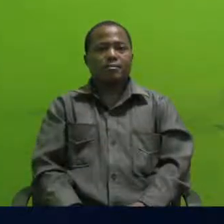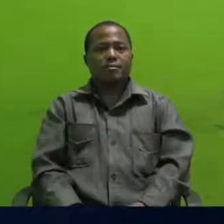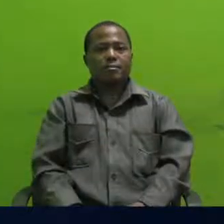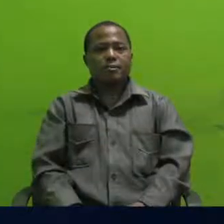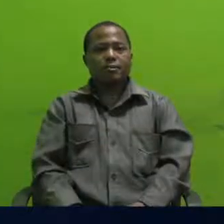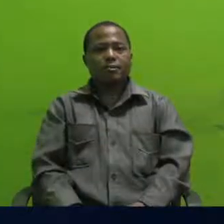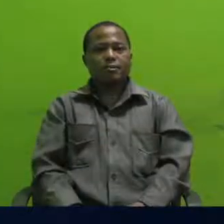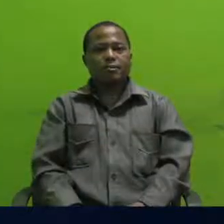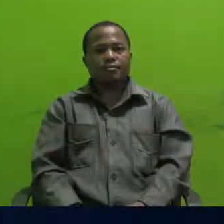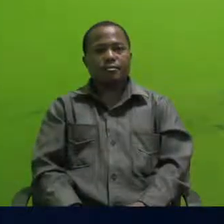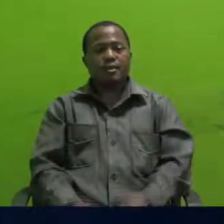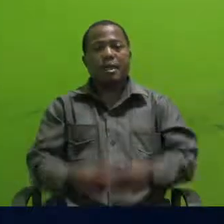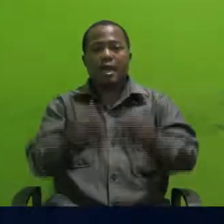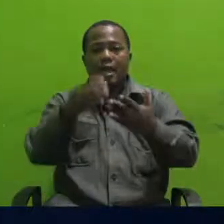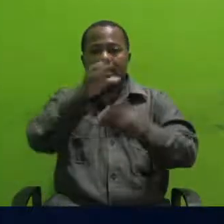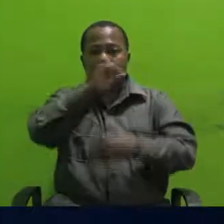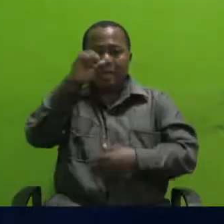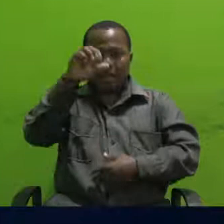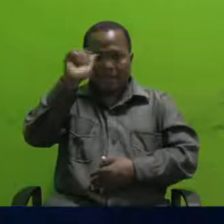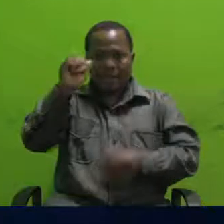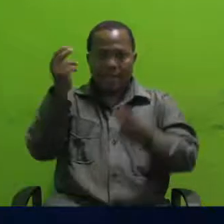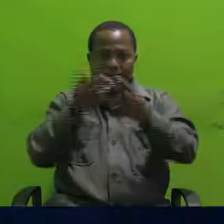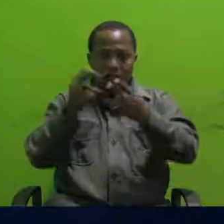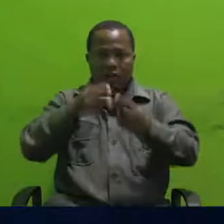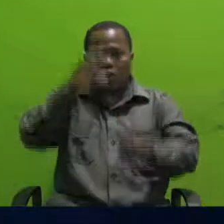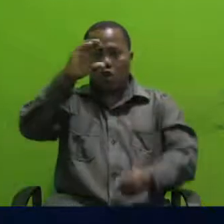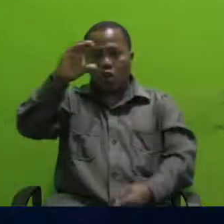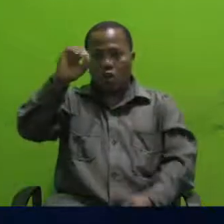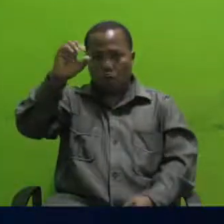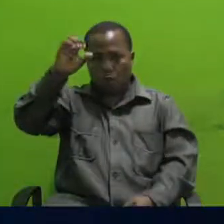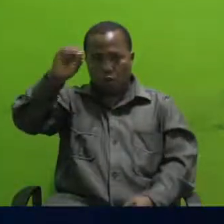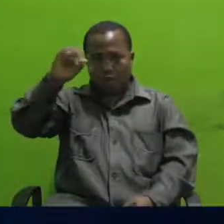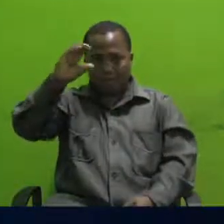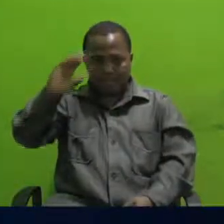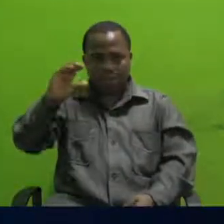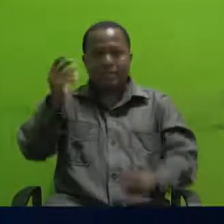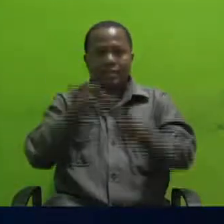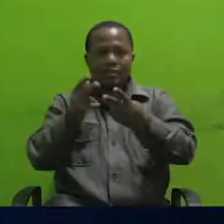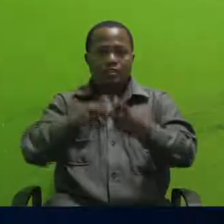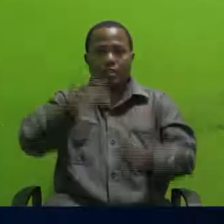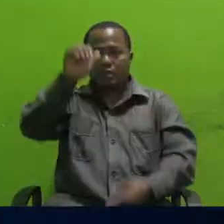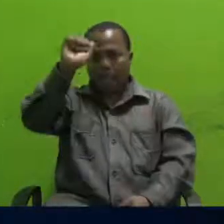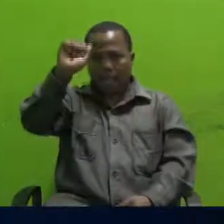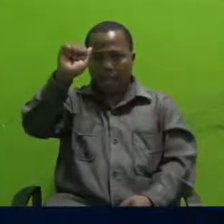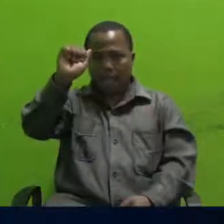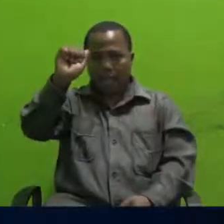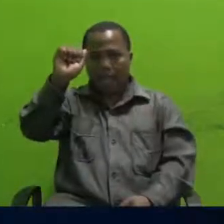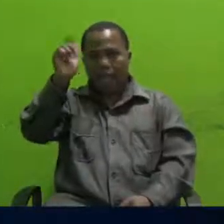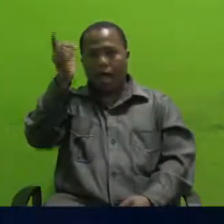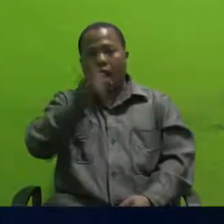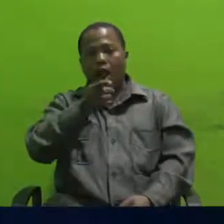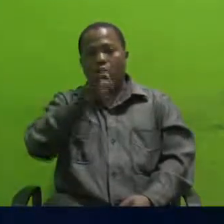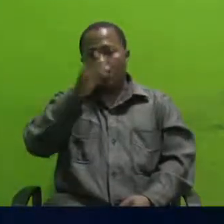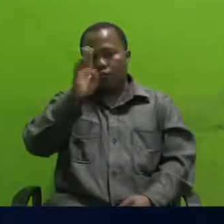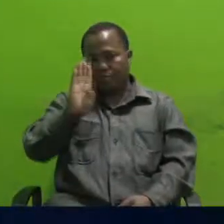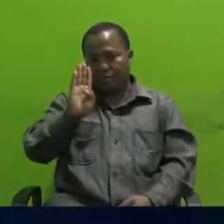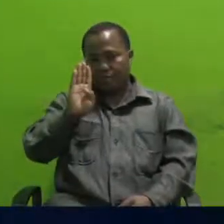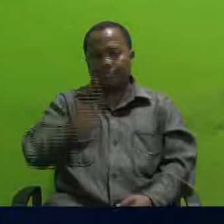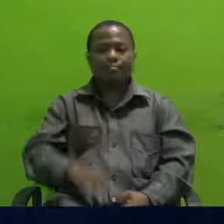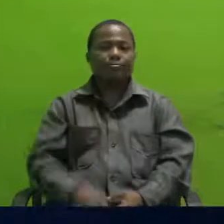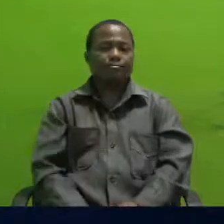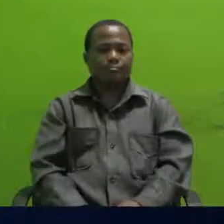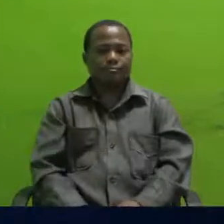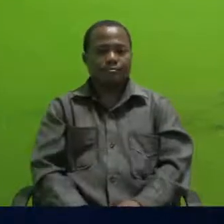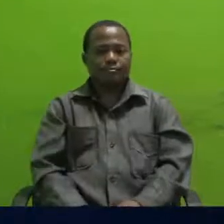Oh, bravo. Sine A is equal to cos C, which is equal to A out of B, or